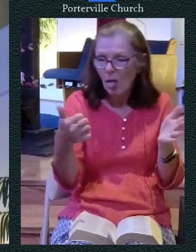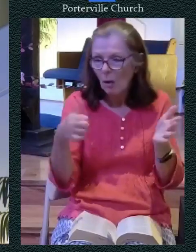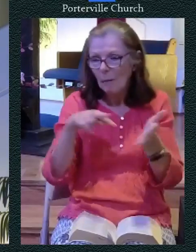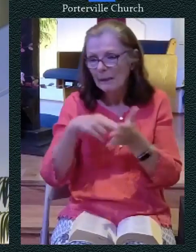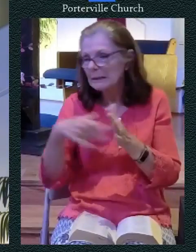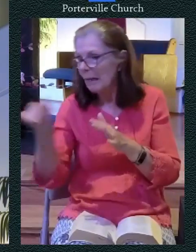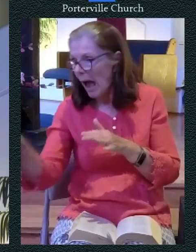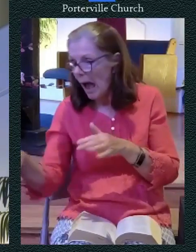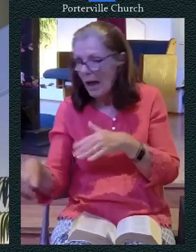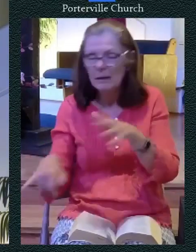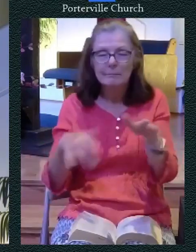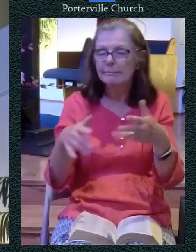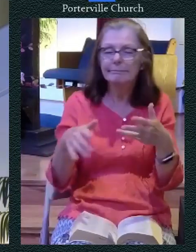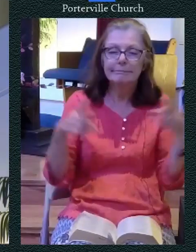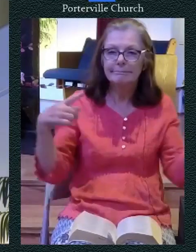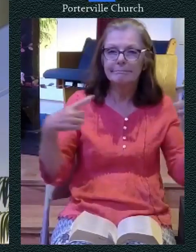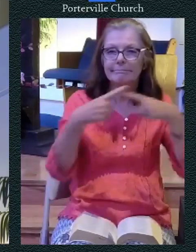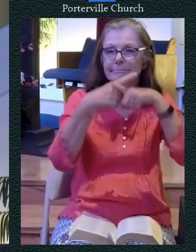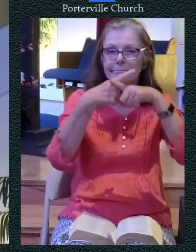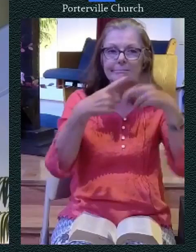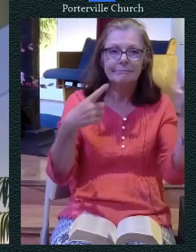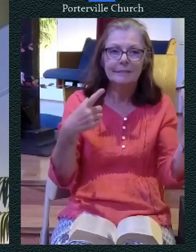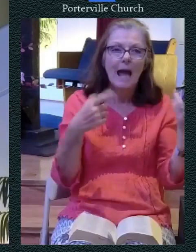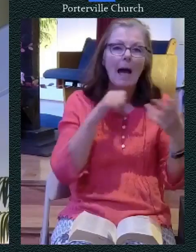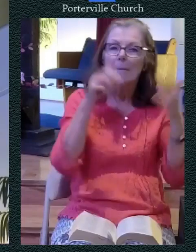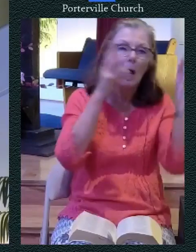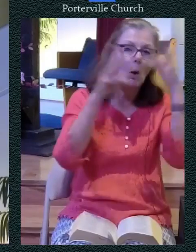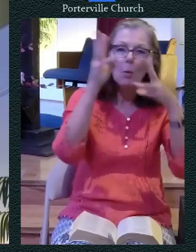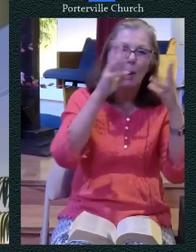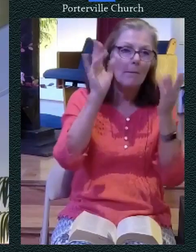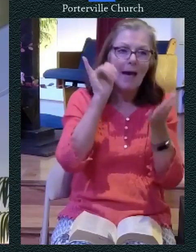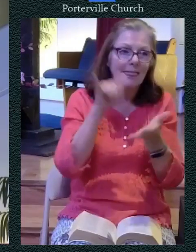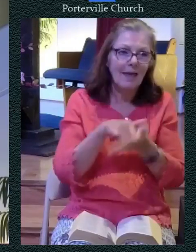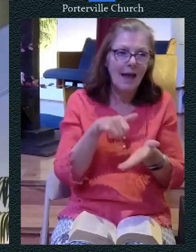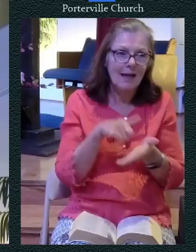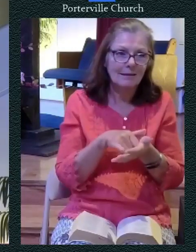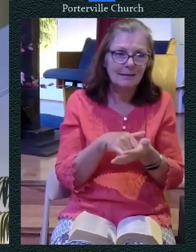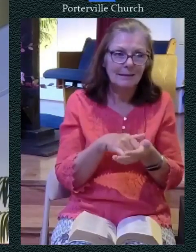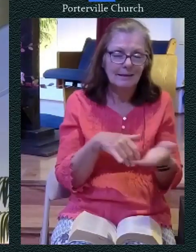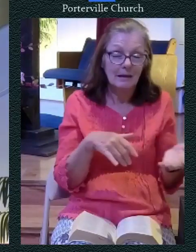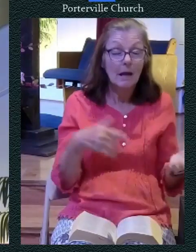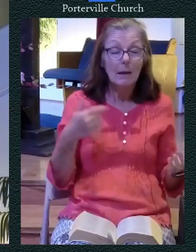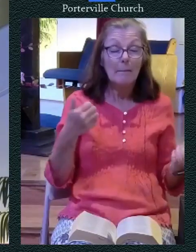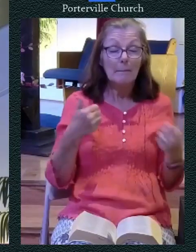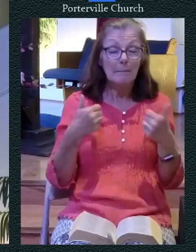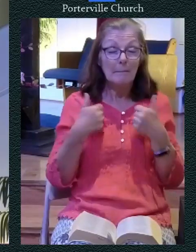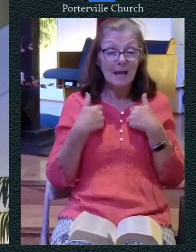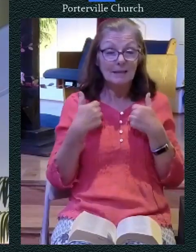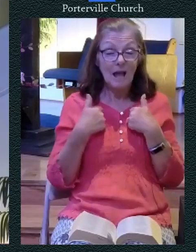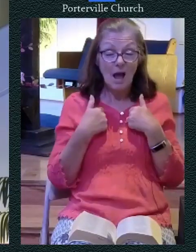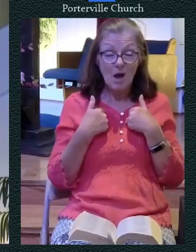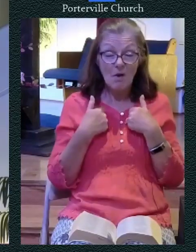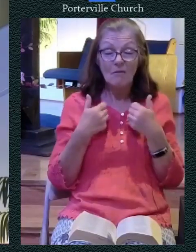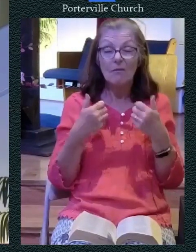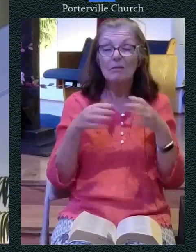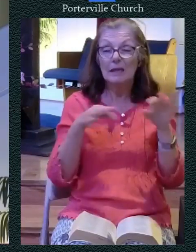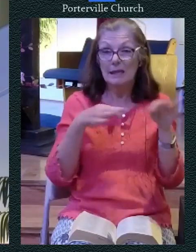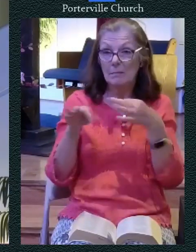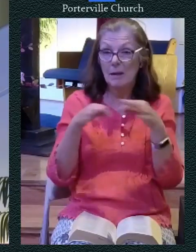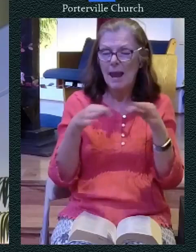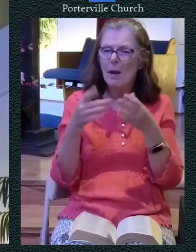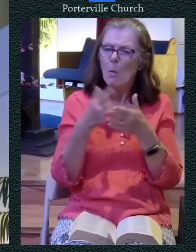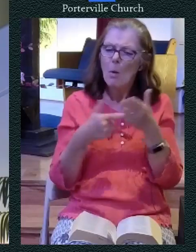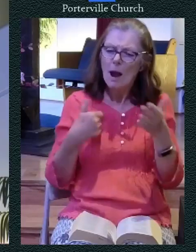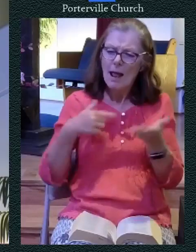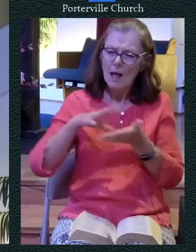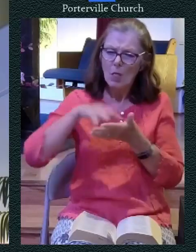so I'm not going to worry about the commentators this morning. I'm simply going to share with you what I have seen in this psalm,